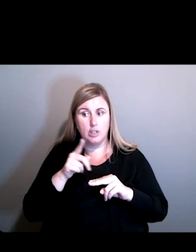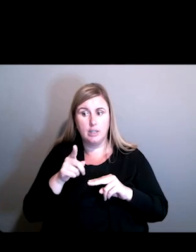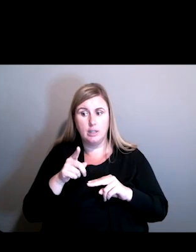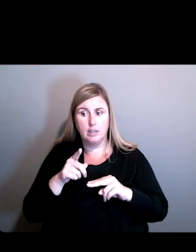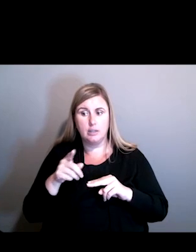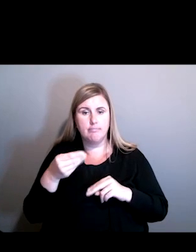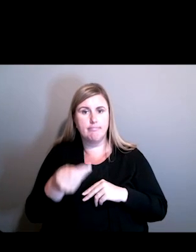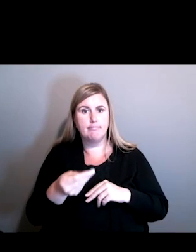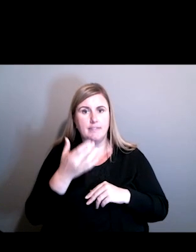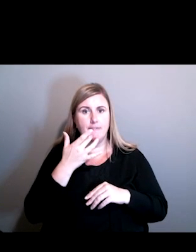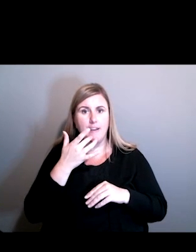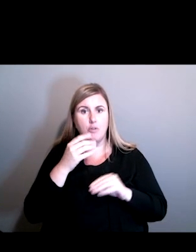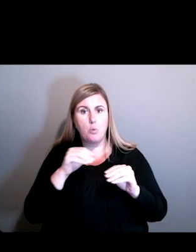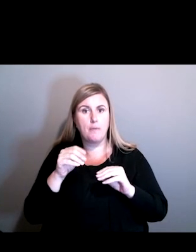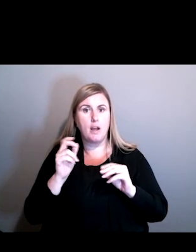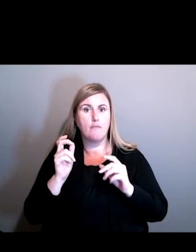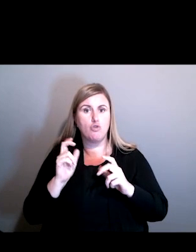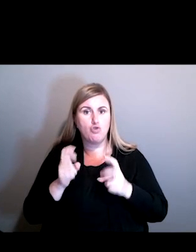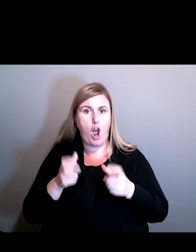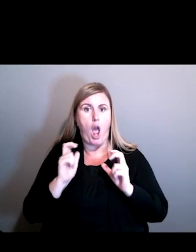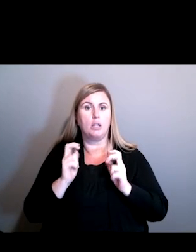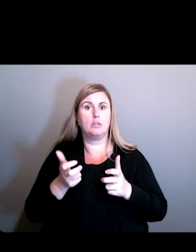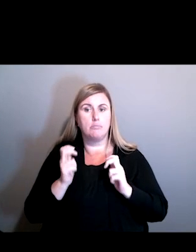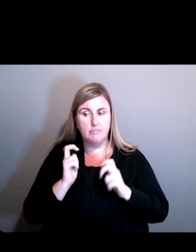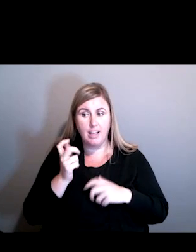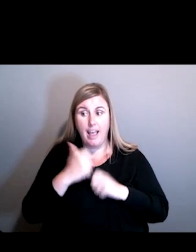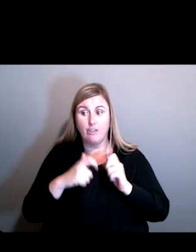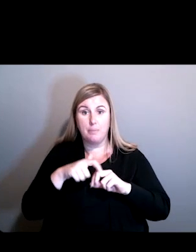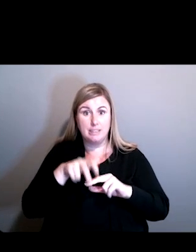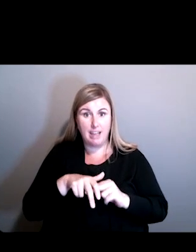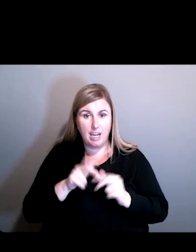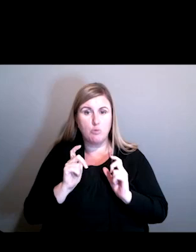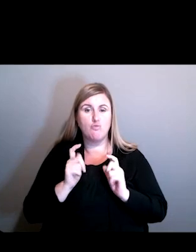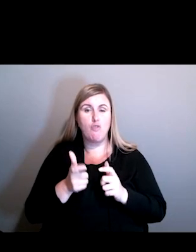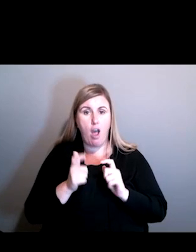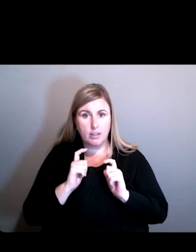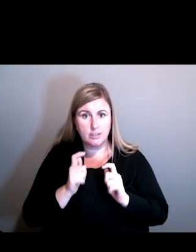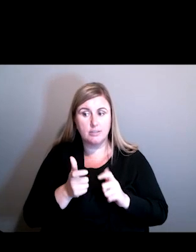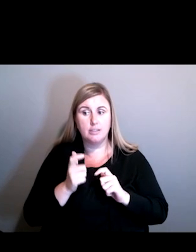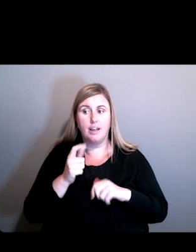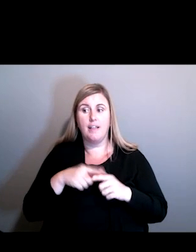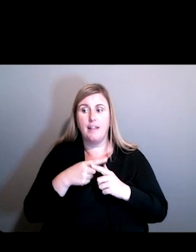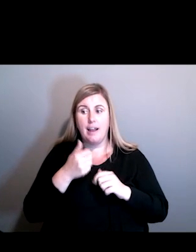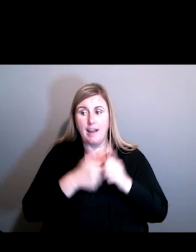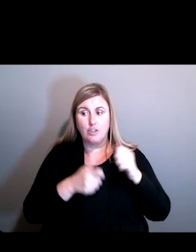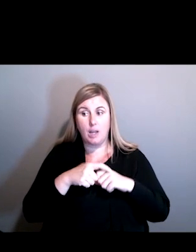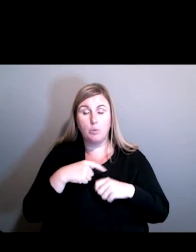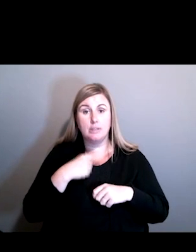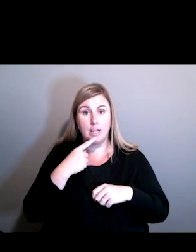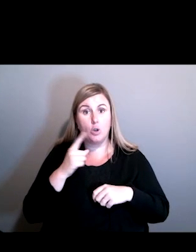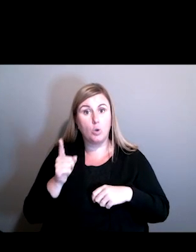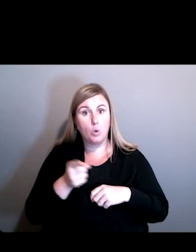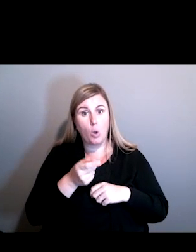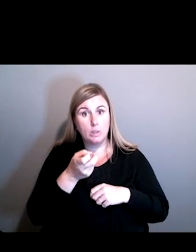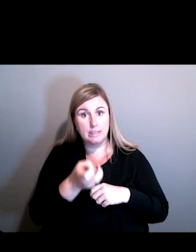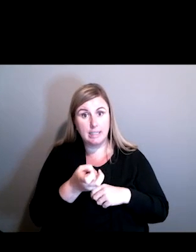in the chair, he got his favorite movement of rock. And so every time he sat in the chair, he was rocked in the chair. And so then every time we